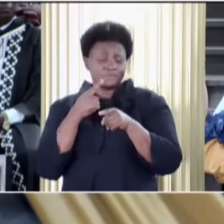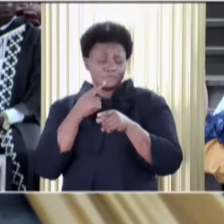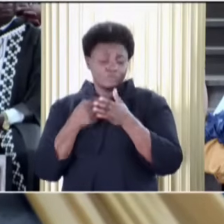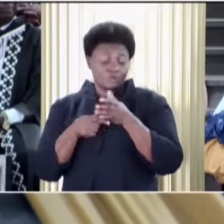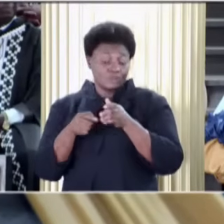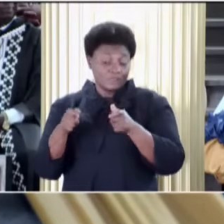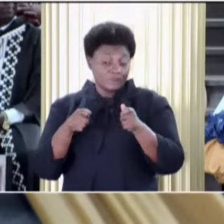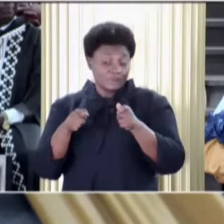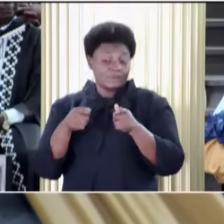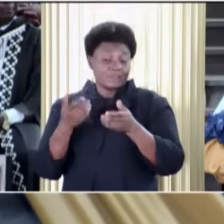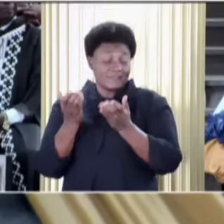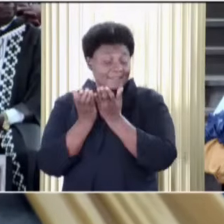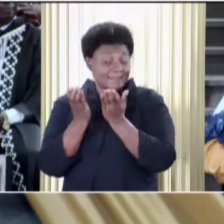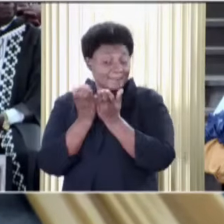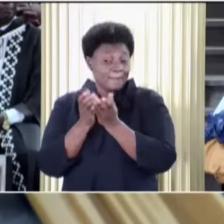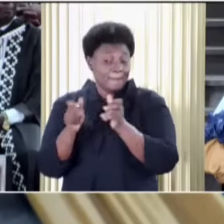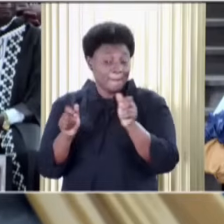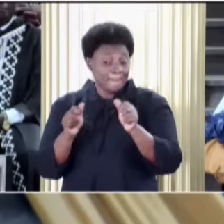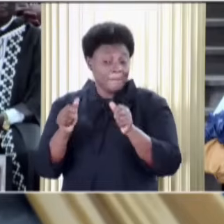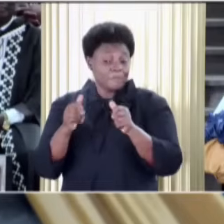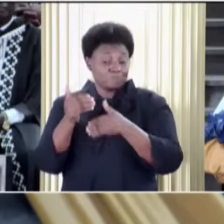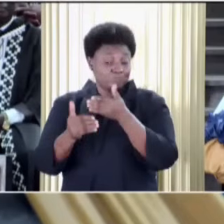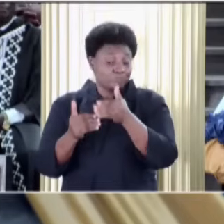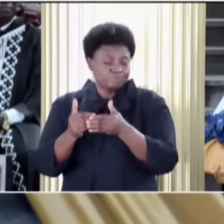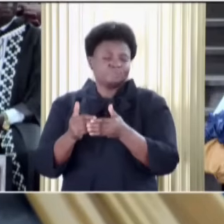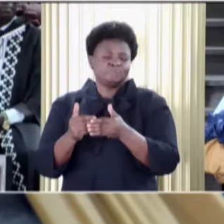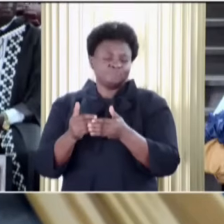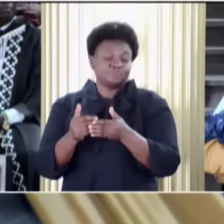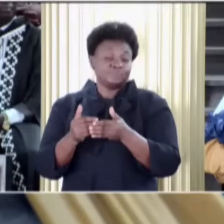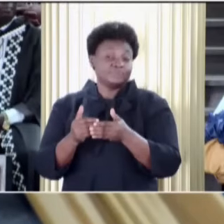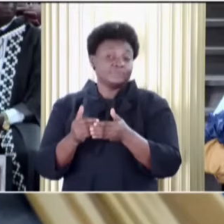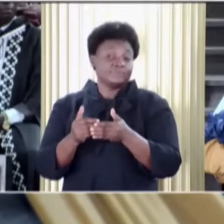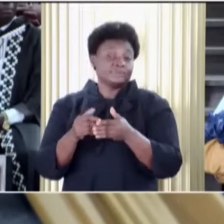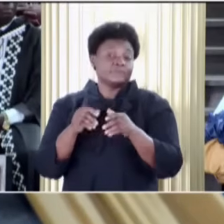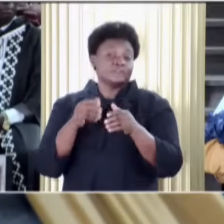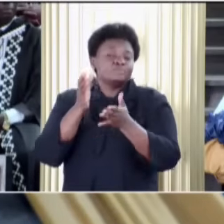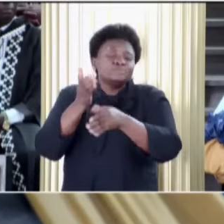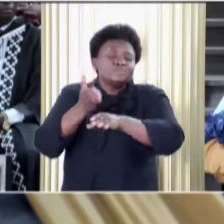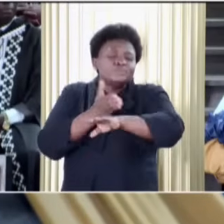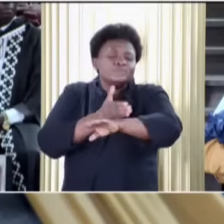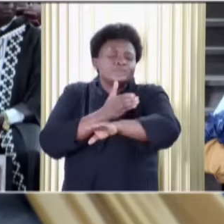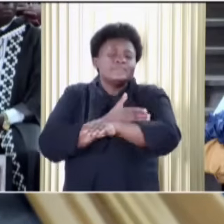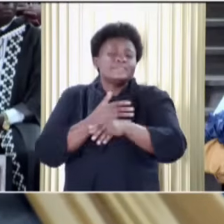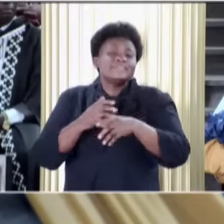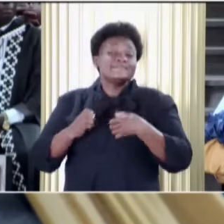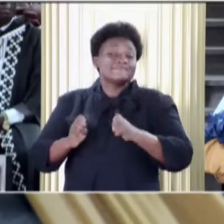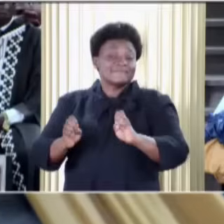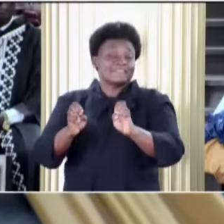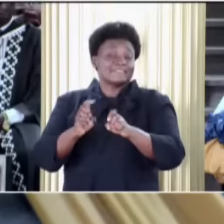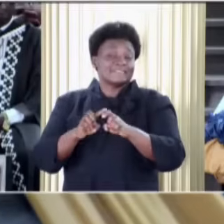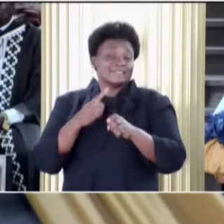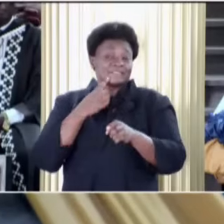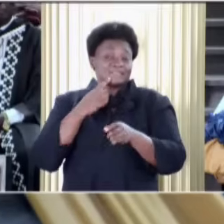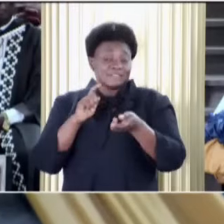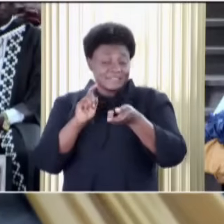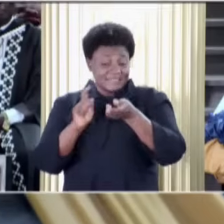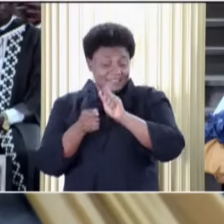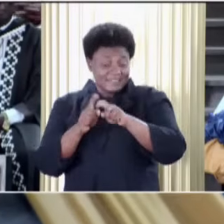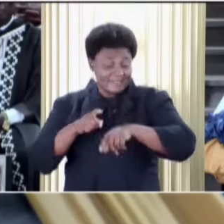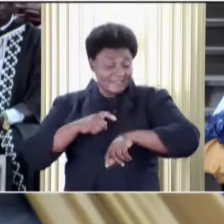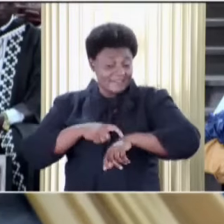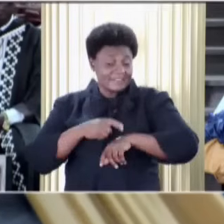administrative processes continues across various units, improving efficiency, turnaround times,